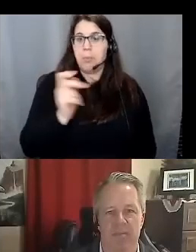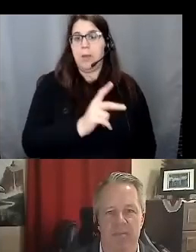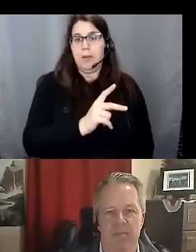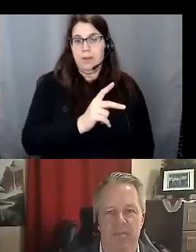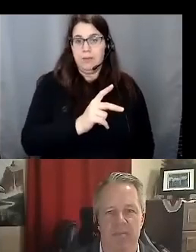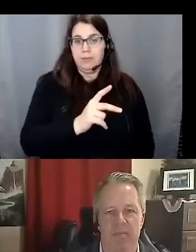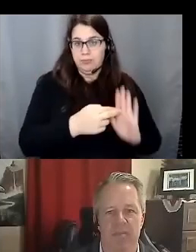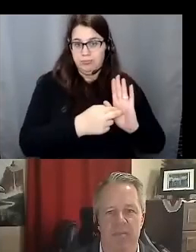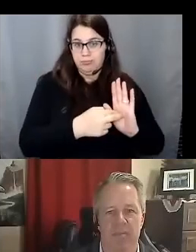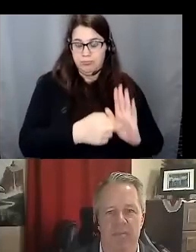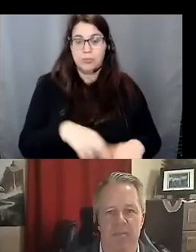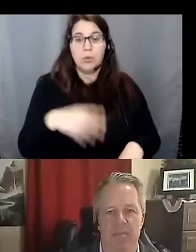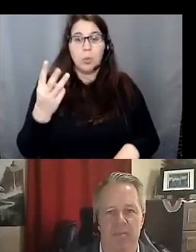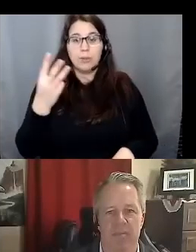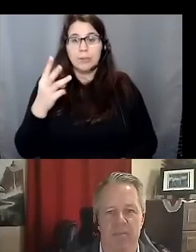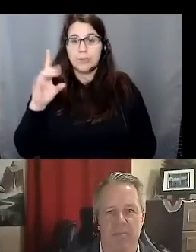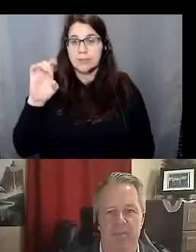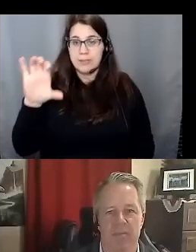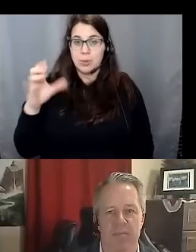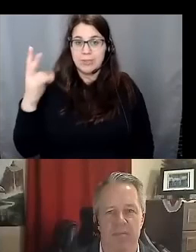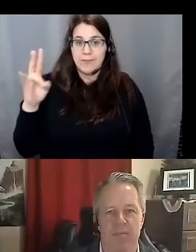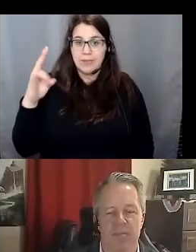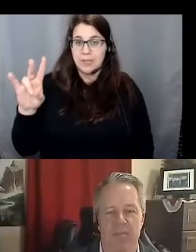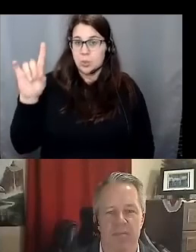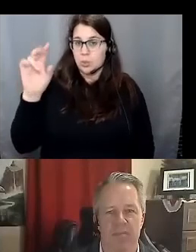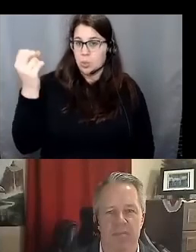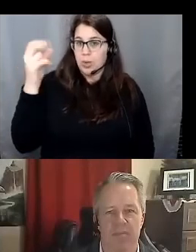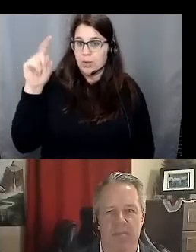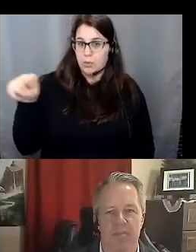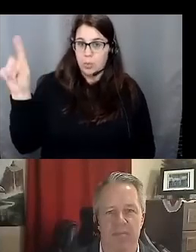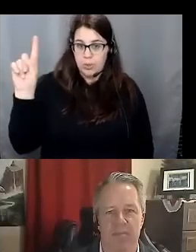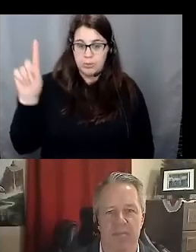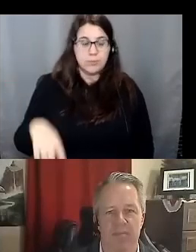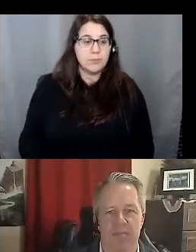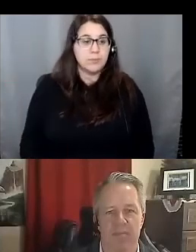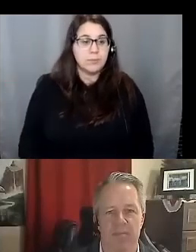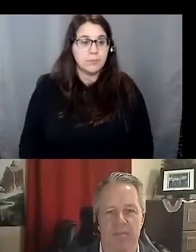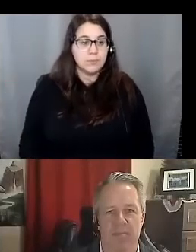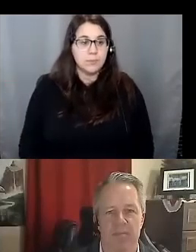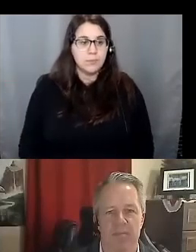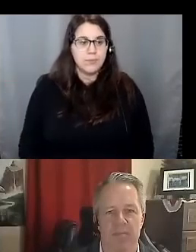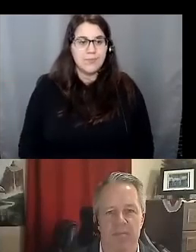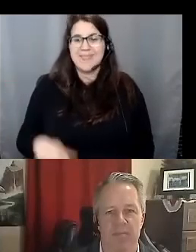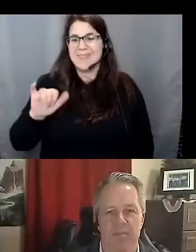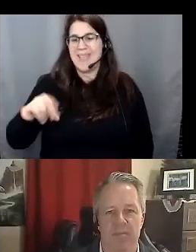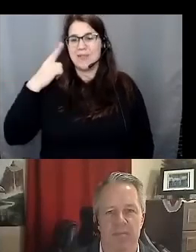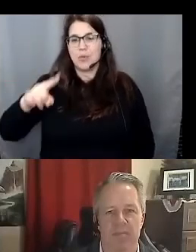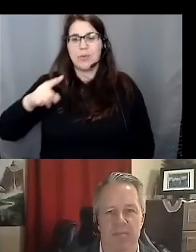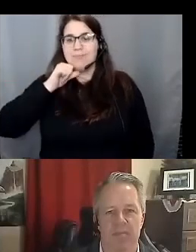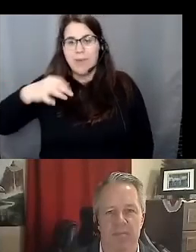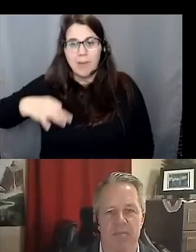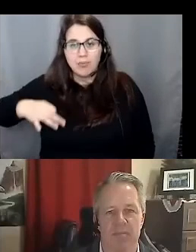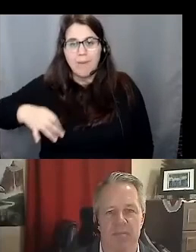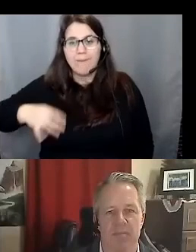Wednesday, November 17th from noon to 1 p.m. And the webinar is designed for the nonprofit or the for-profit